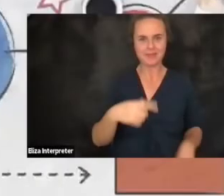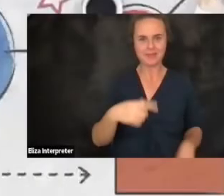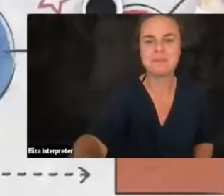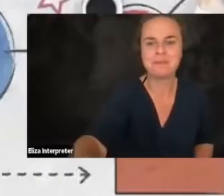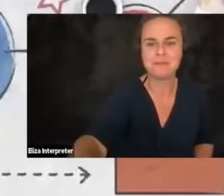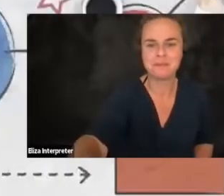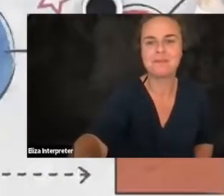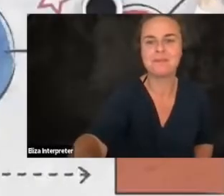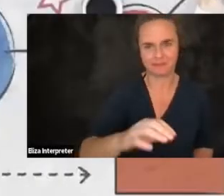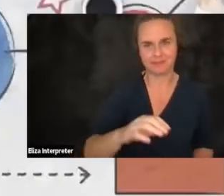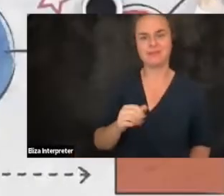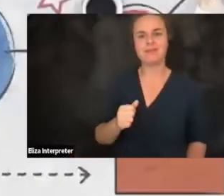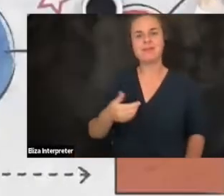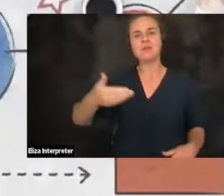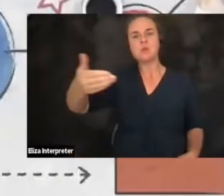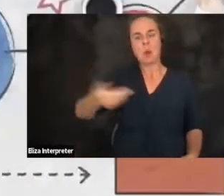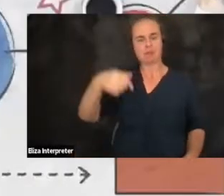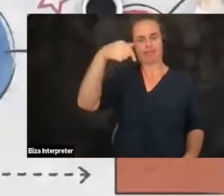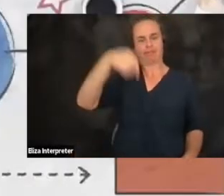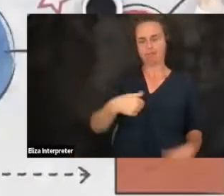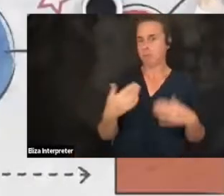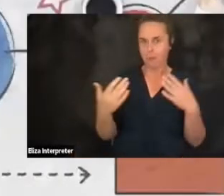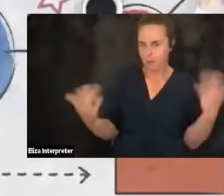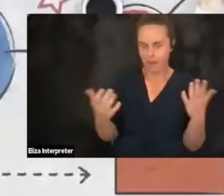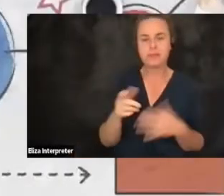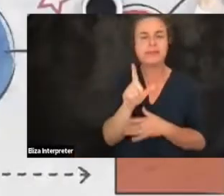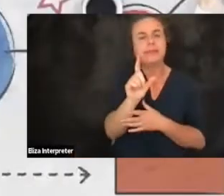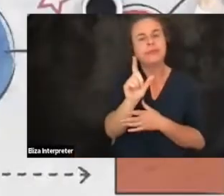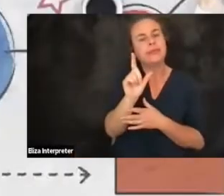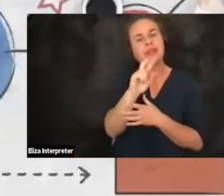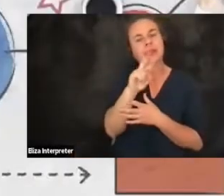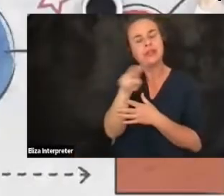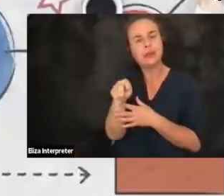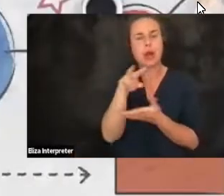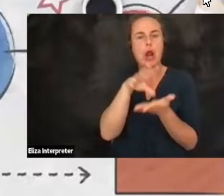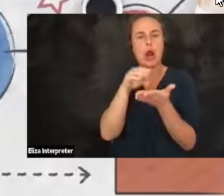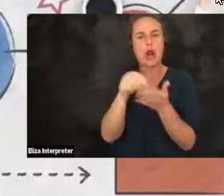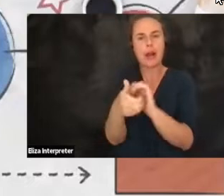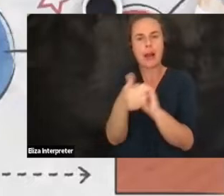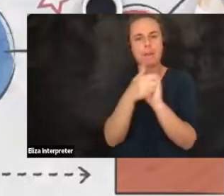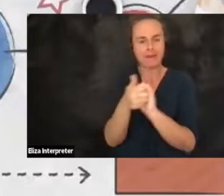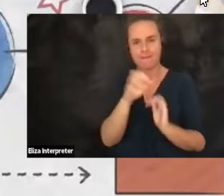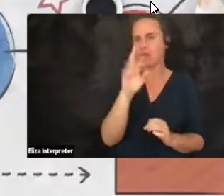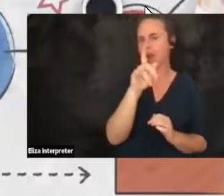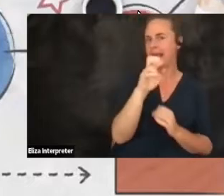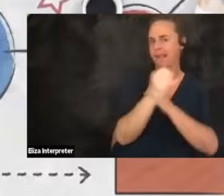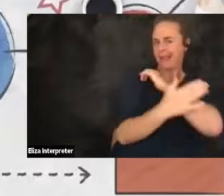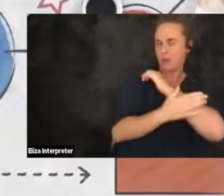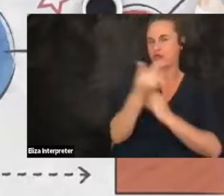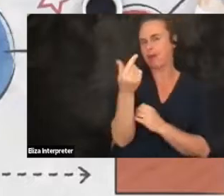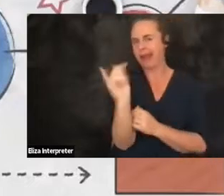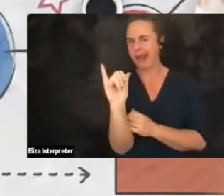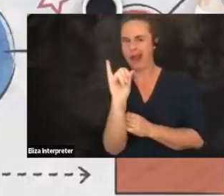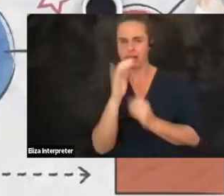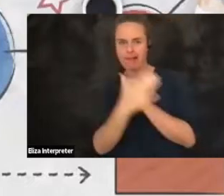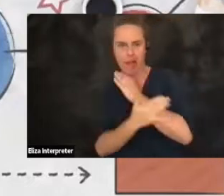Welcome to the 2022 Learning Collaborative of Franklin and Grand Isle Counties. We're really grateful to